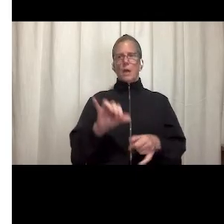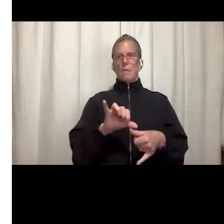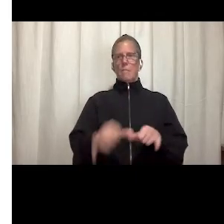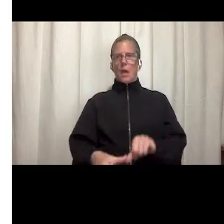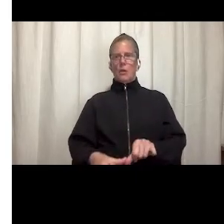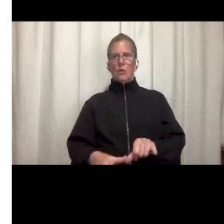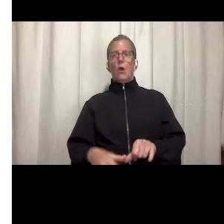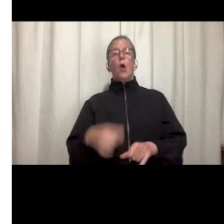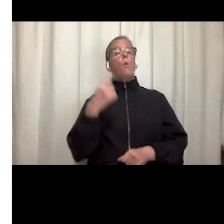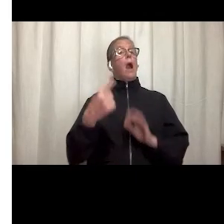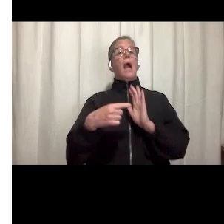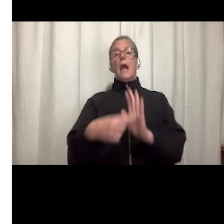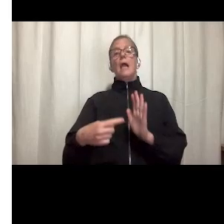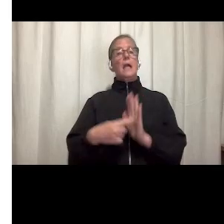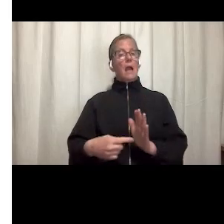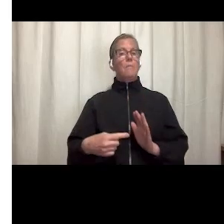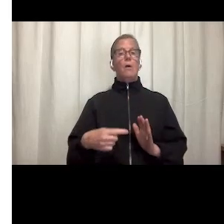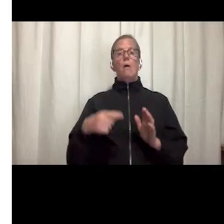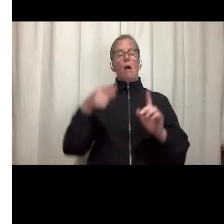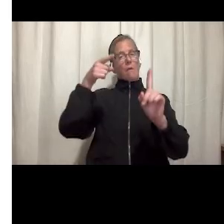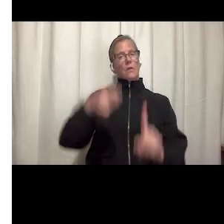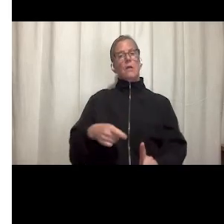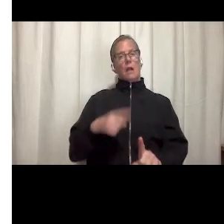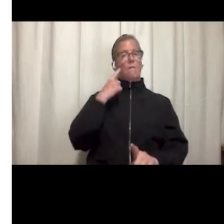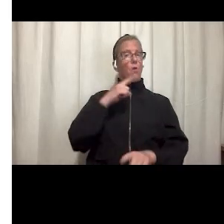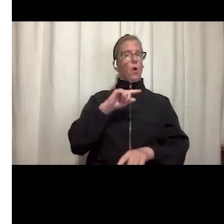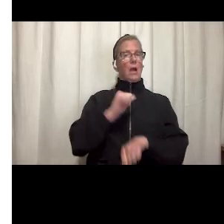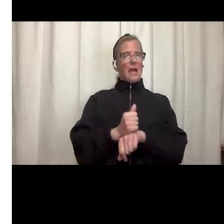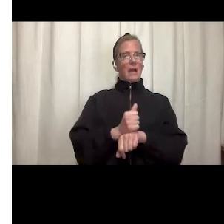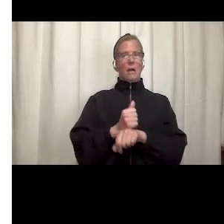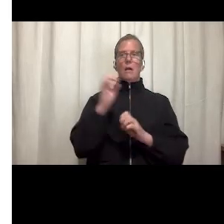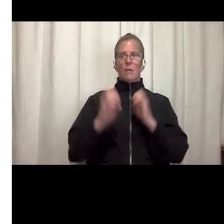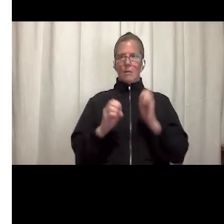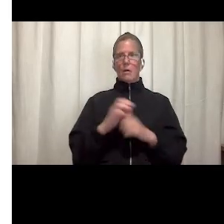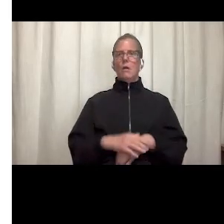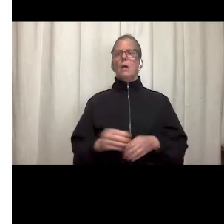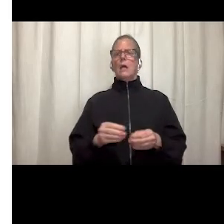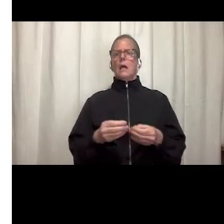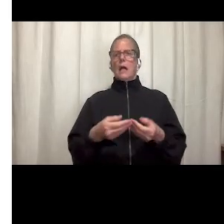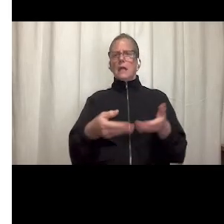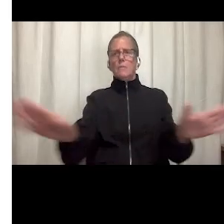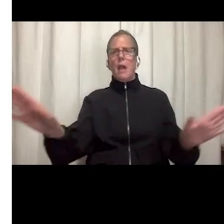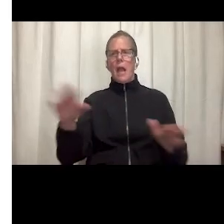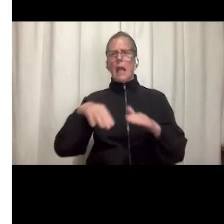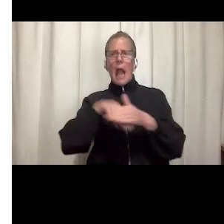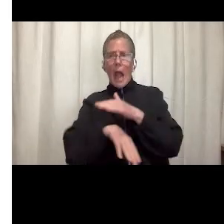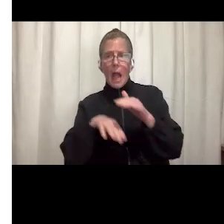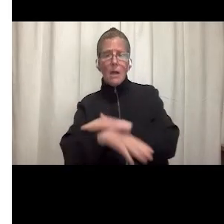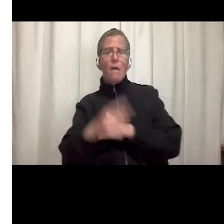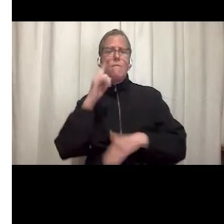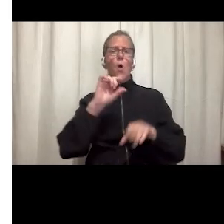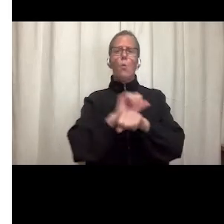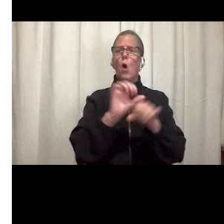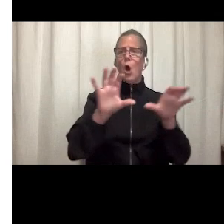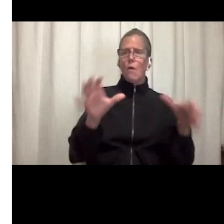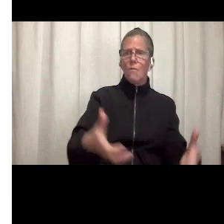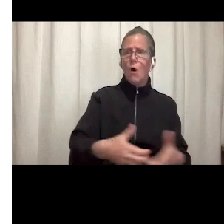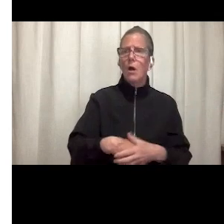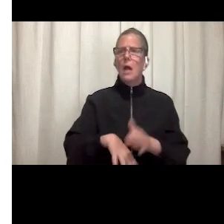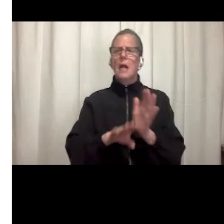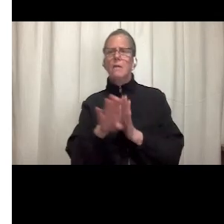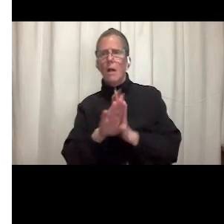objective is expand access to workforce development, training, financial skills, and